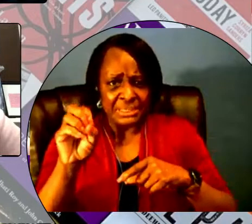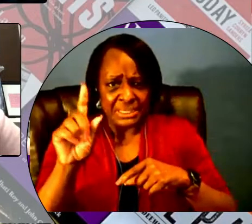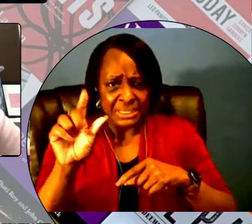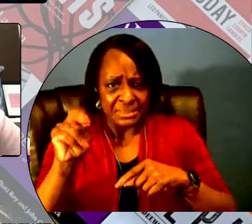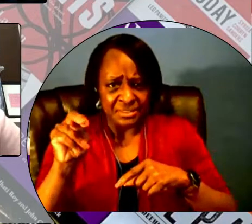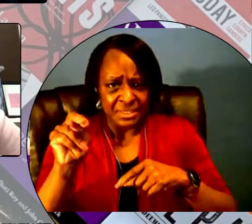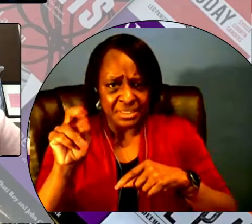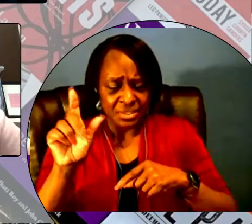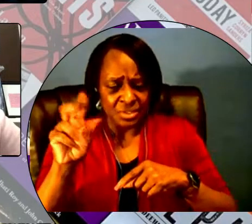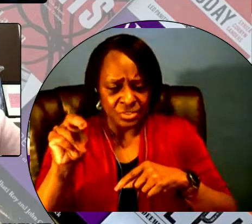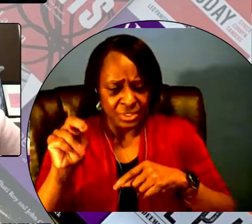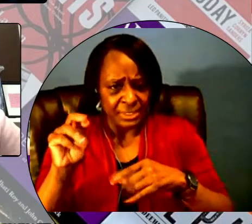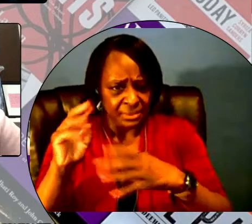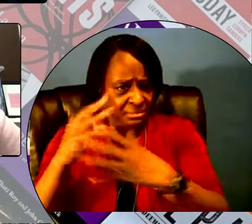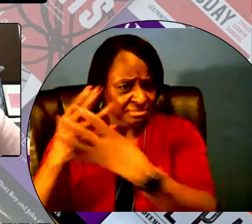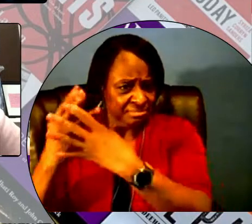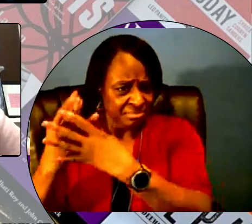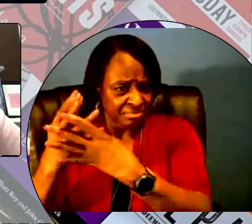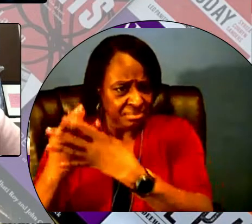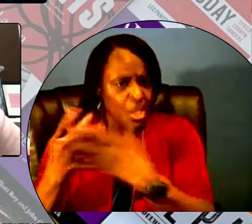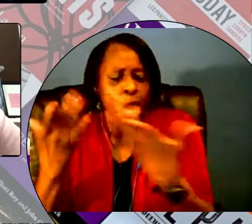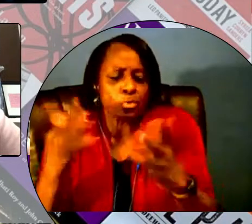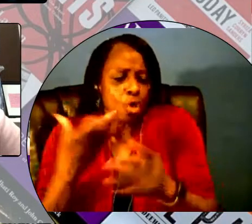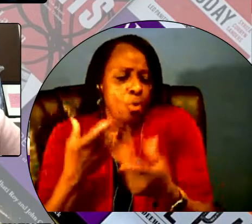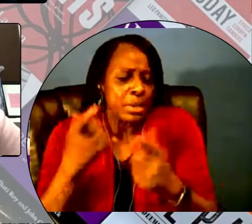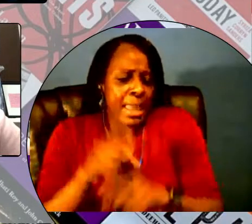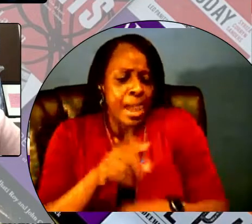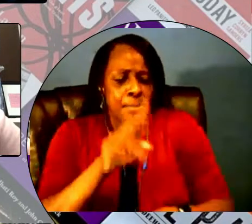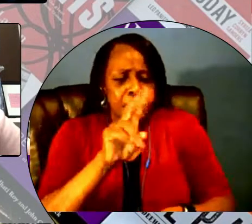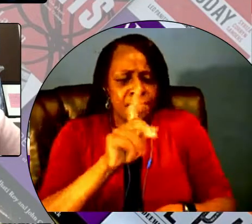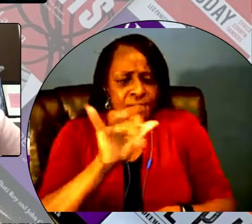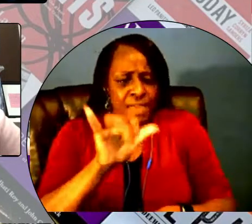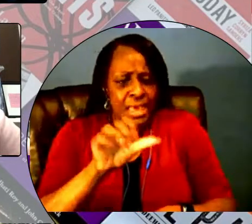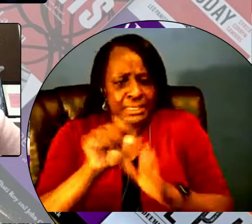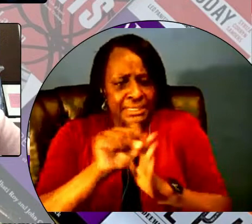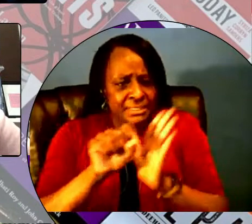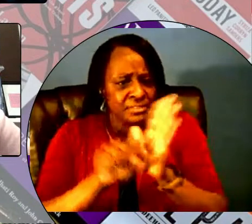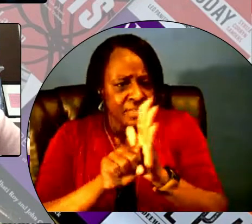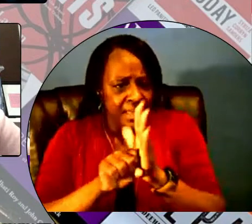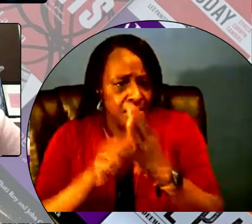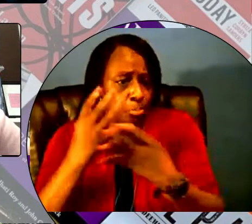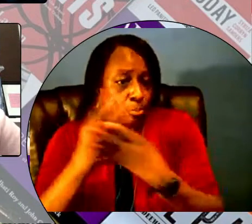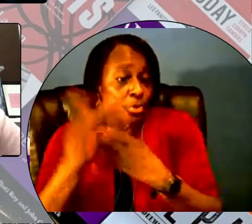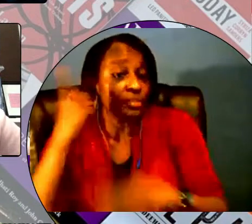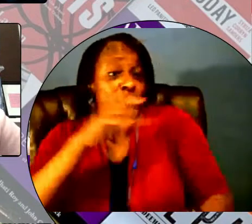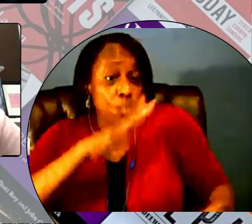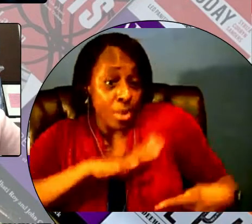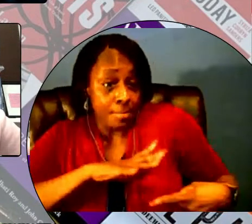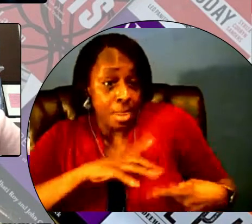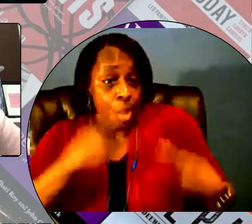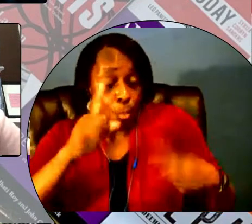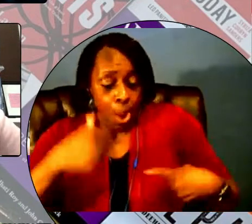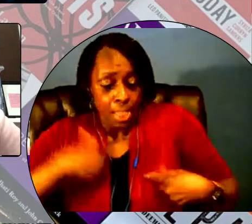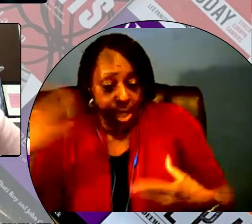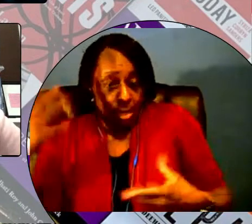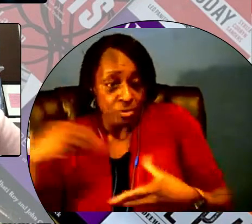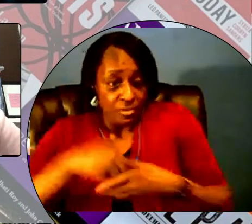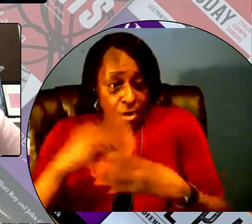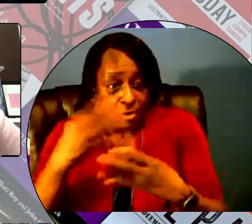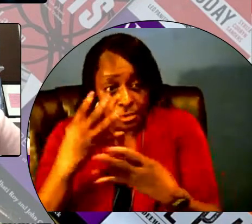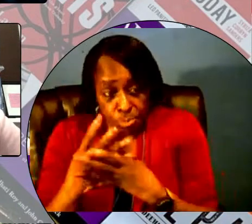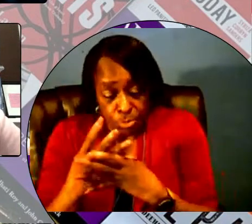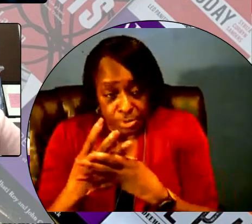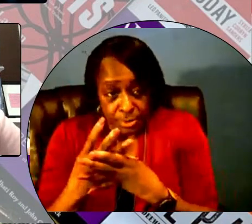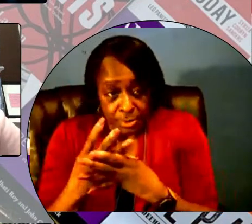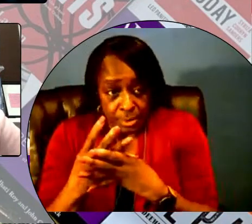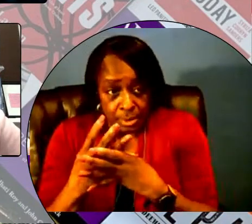was happening at Valley State Prison for Women when I was there during my time, which is